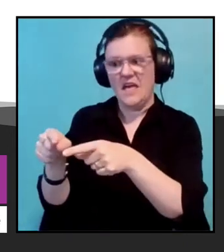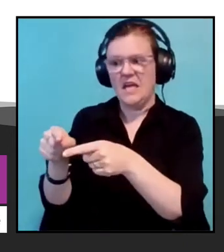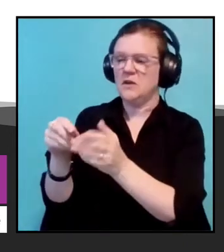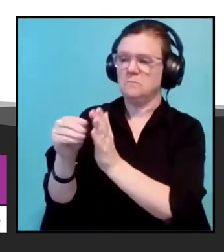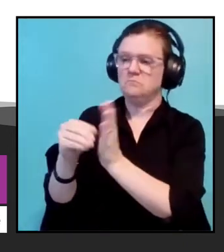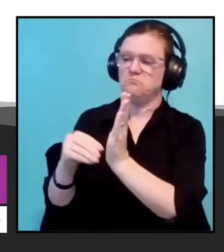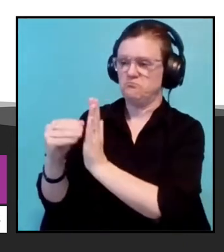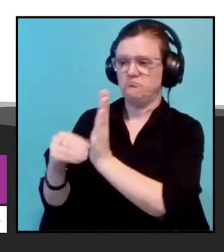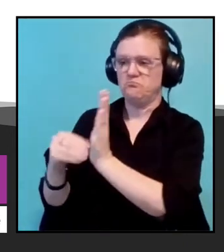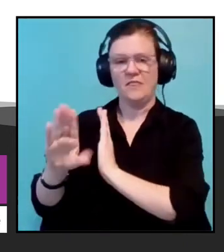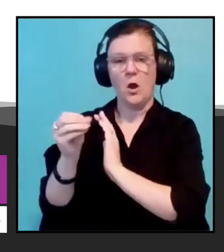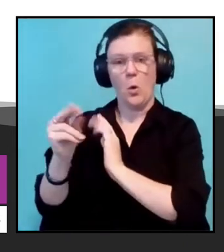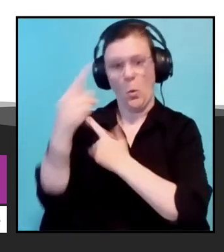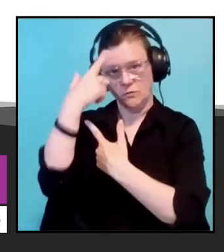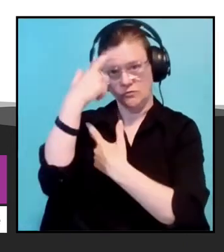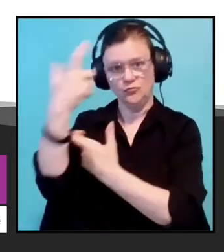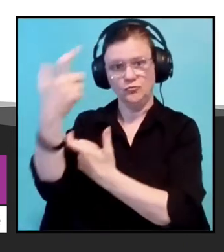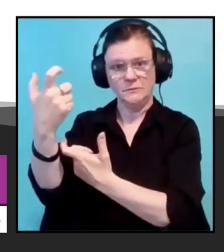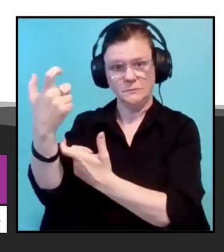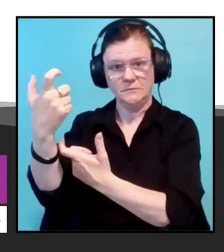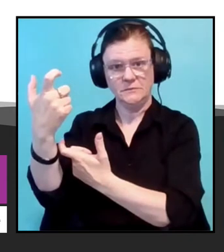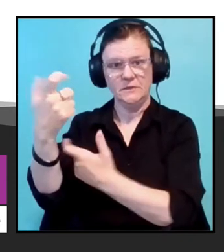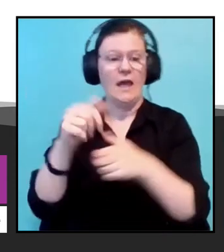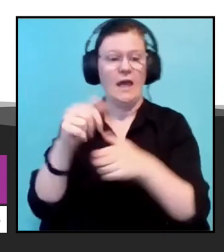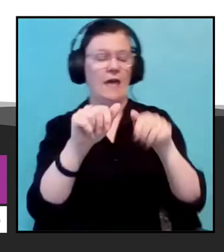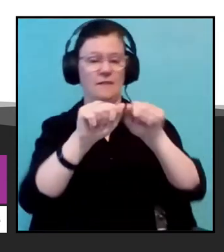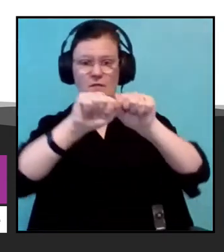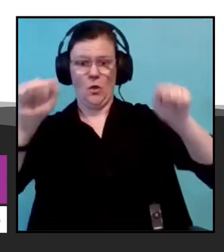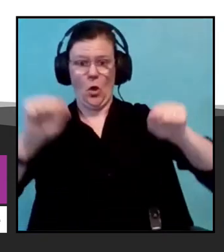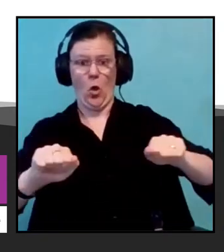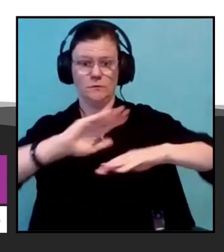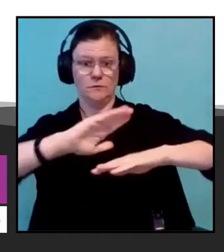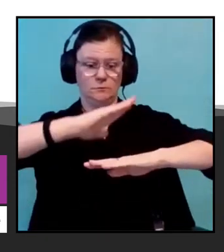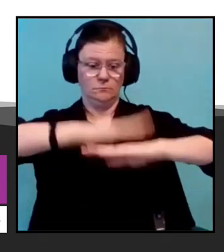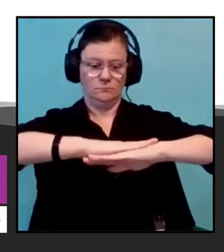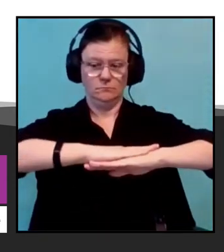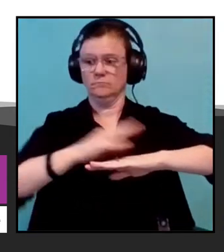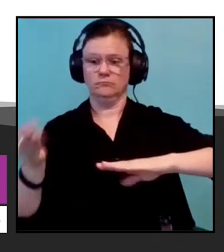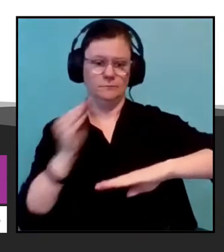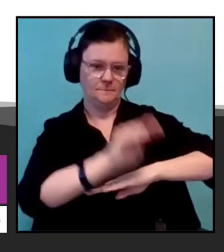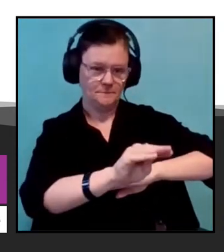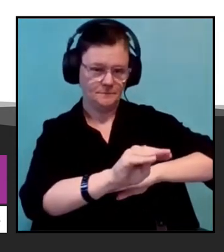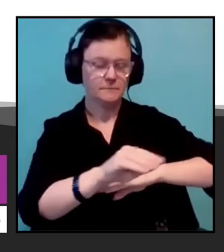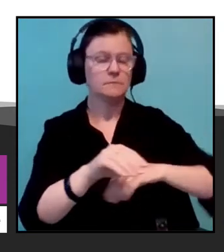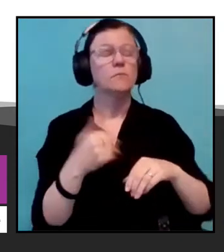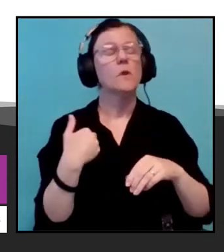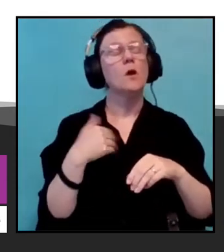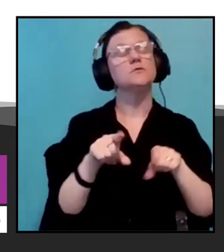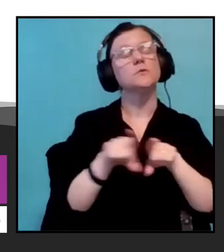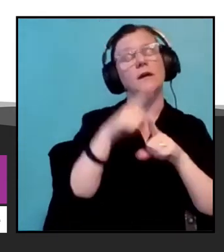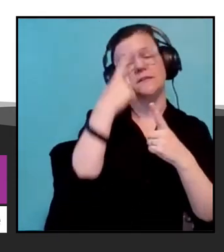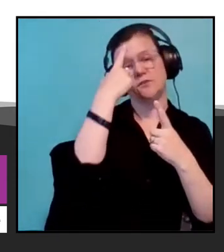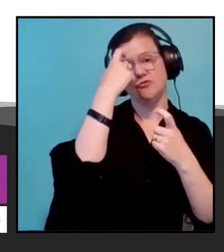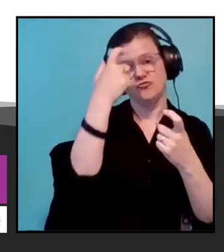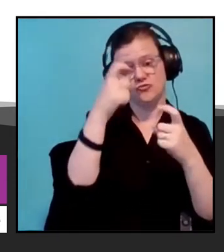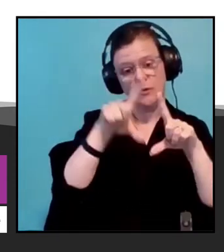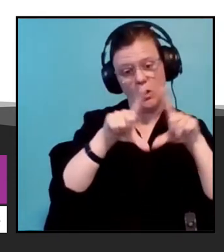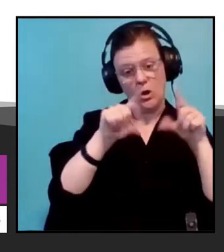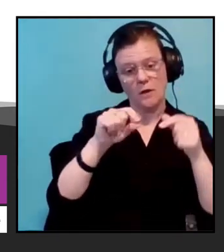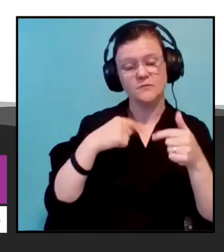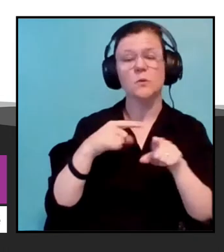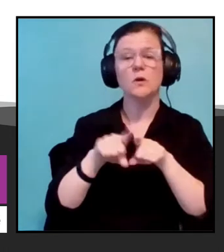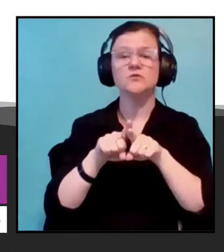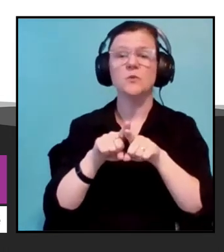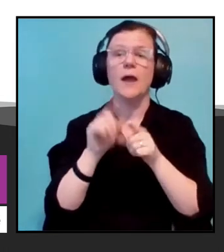write their dreams. And then they added those on the altar. In addition to the dream cards, we also had tissue paper